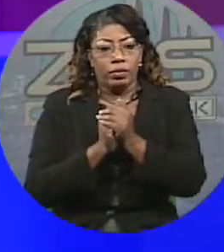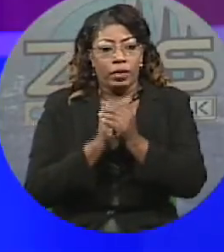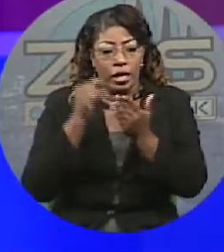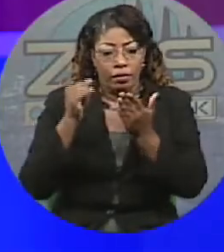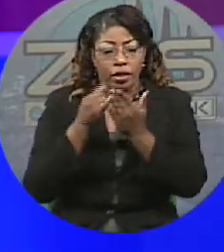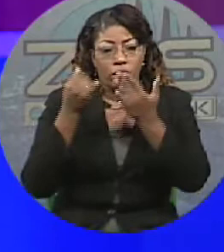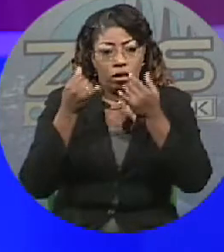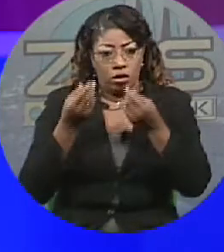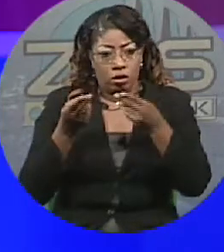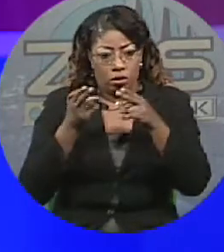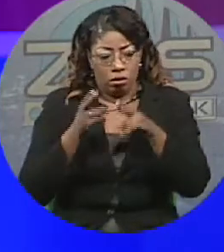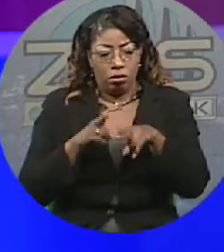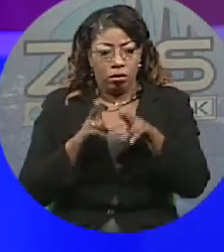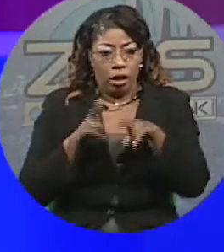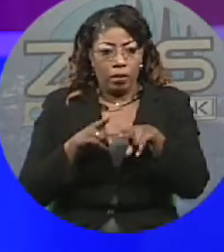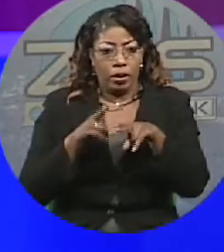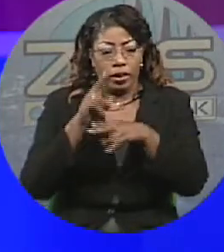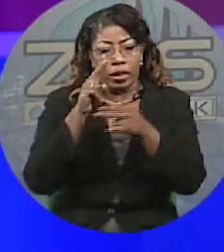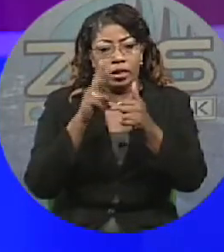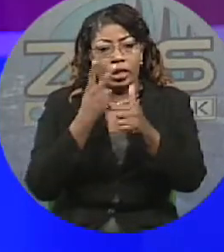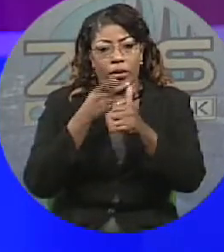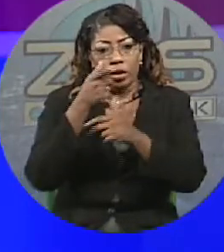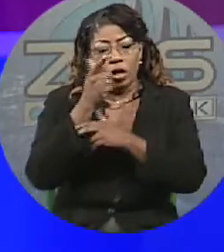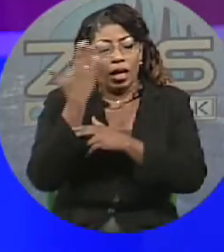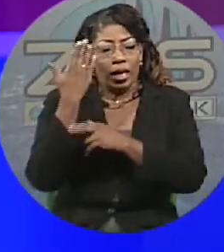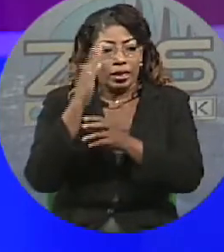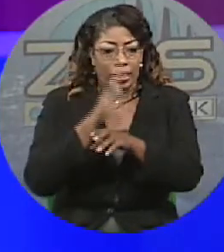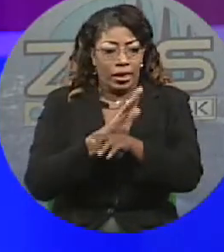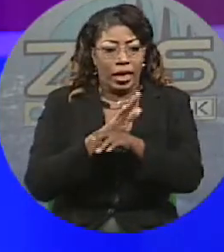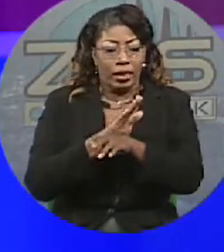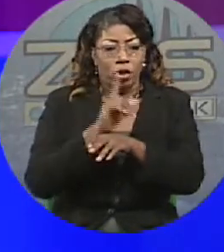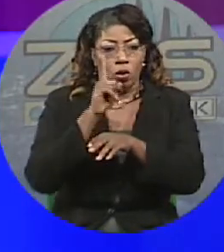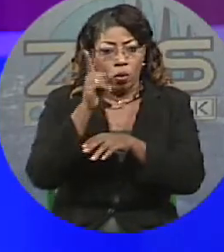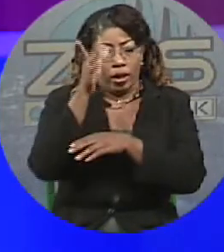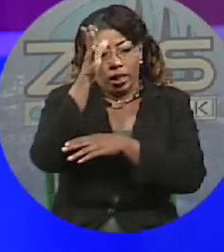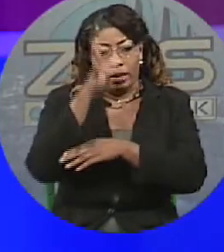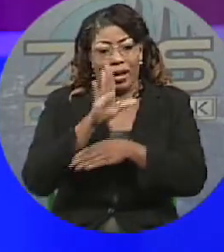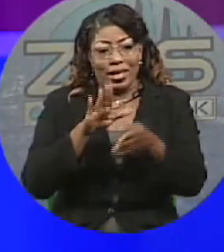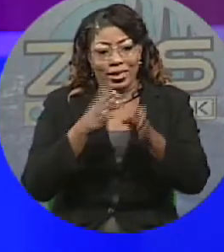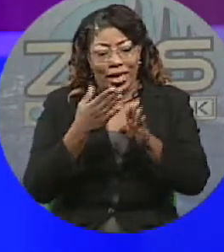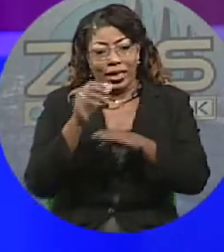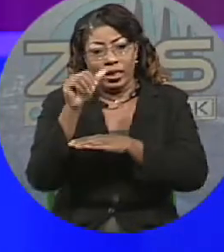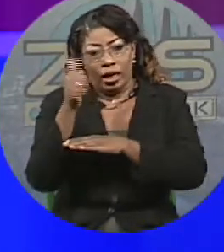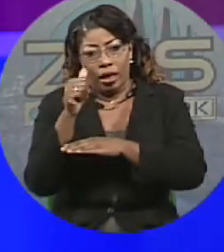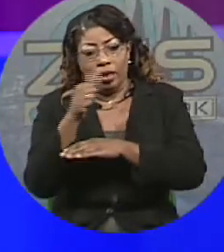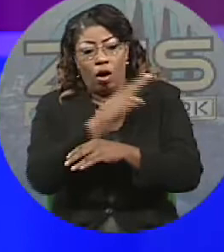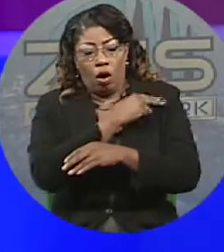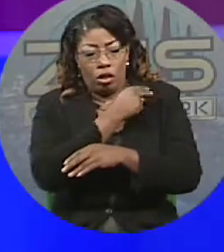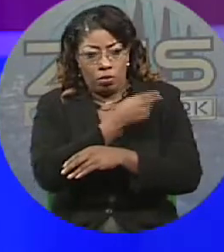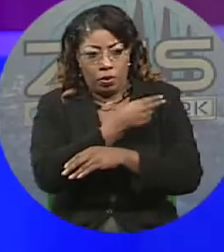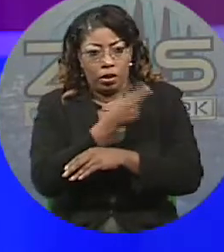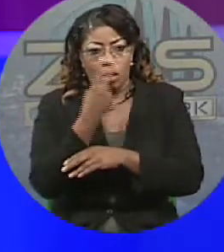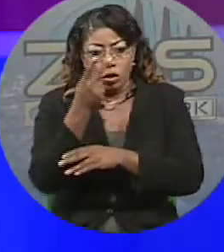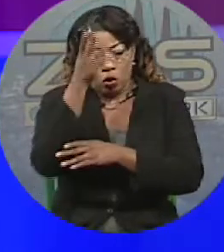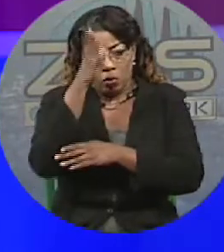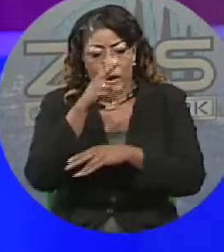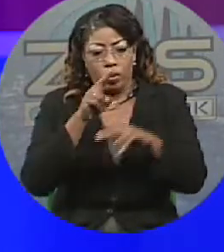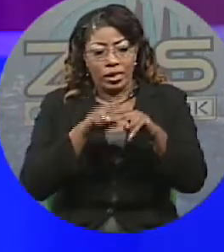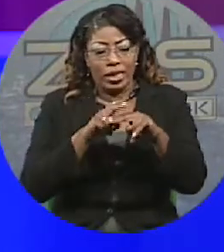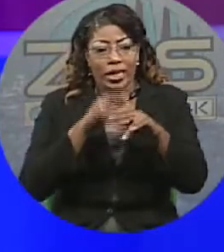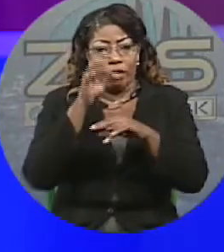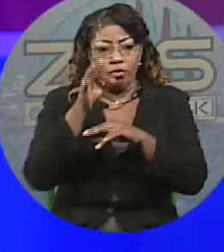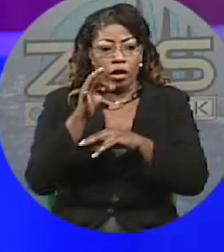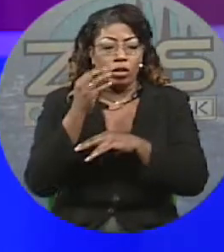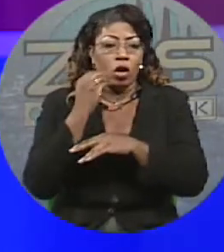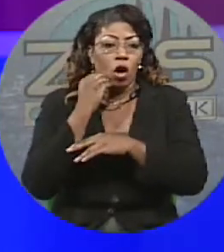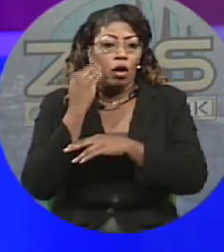Investigations continue into that double shooting last night, which left one man dead and another hospitalized. Police say two men were sitting in front of